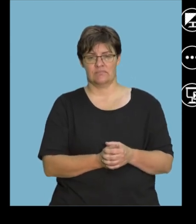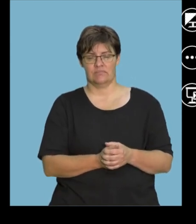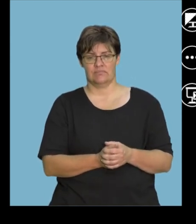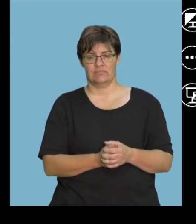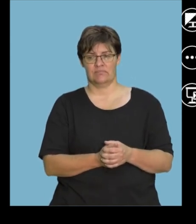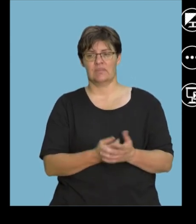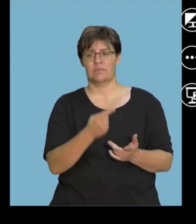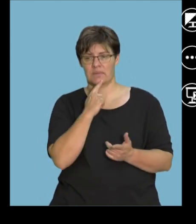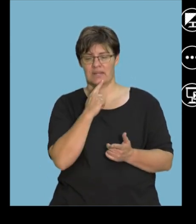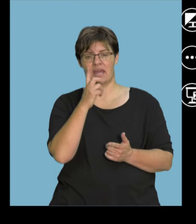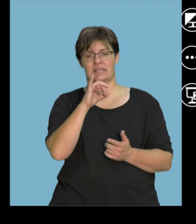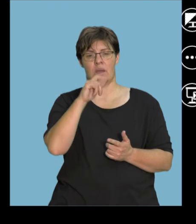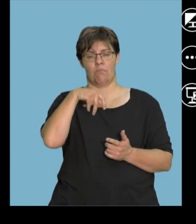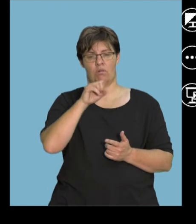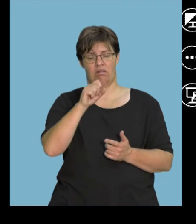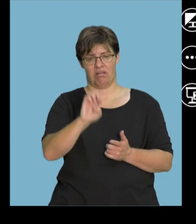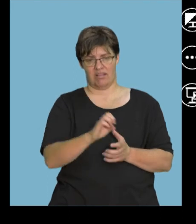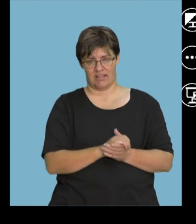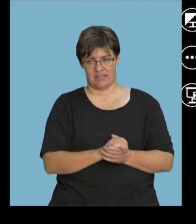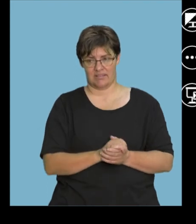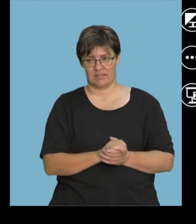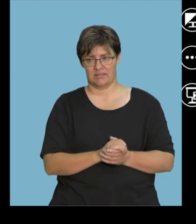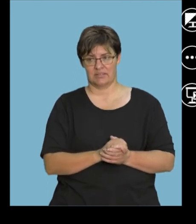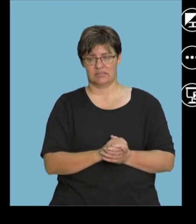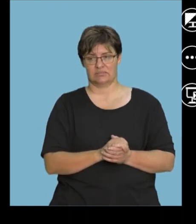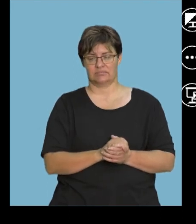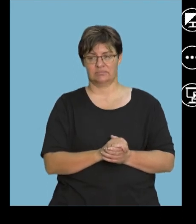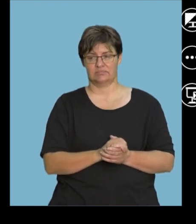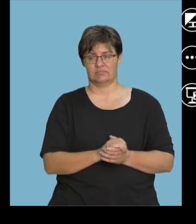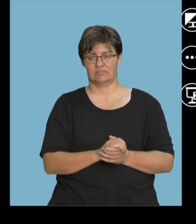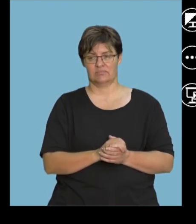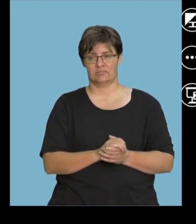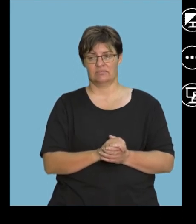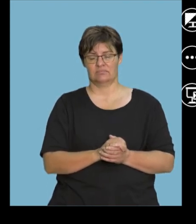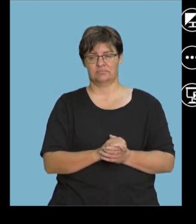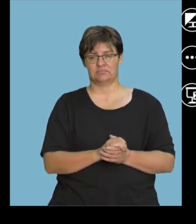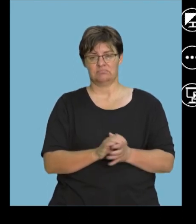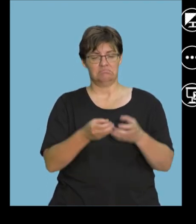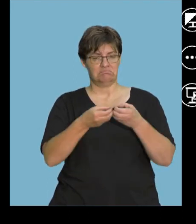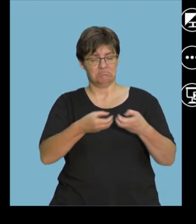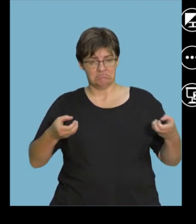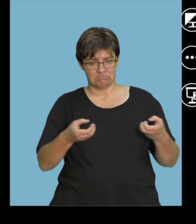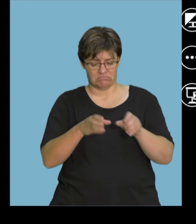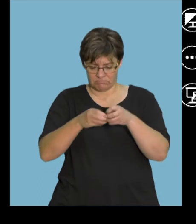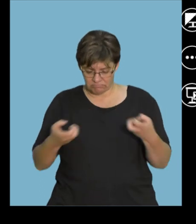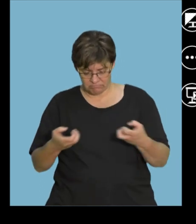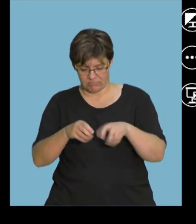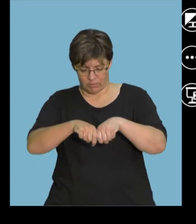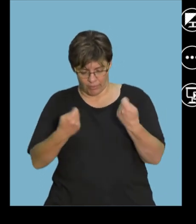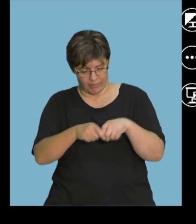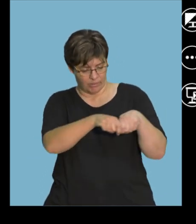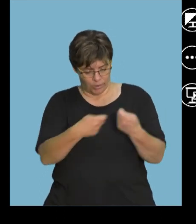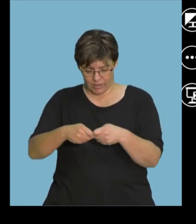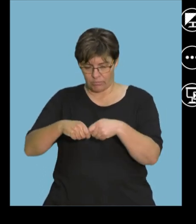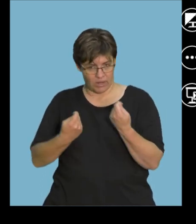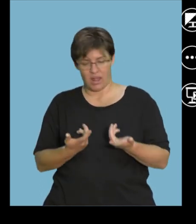to south. So these two are actually dipoles as a result, okay? So whether you break it how